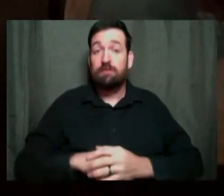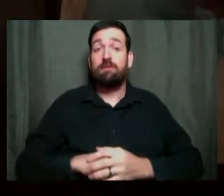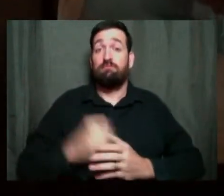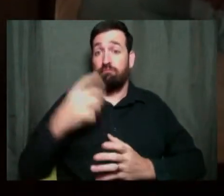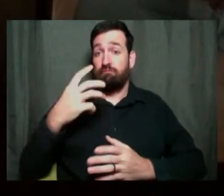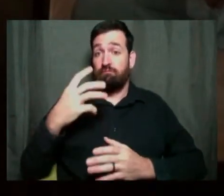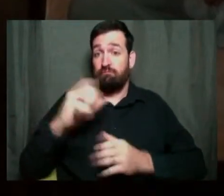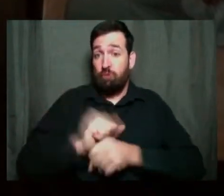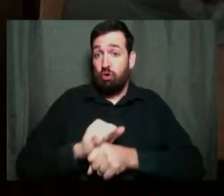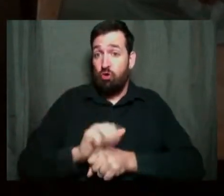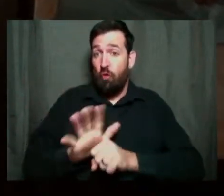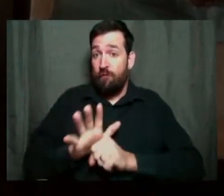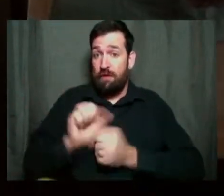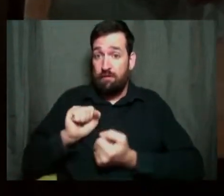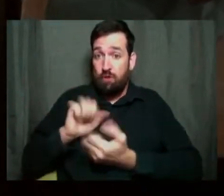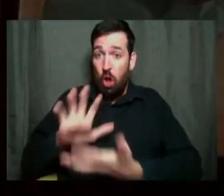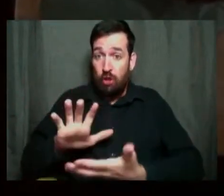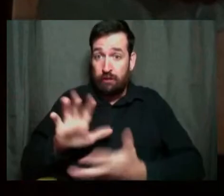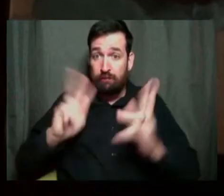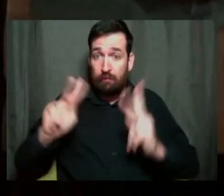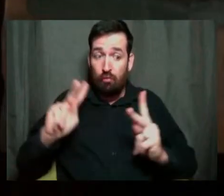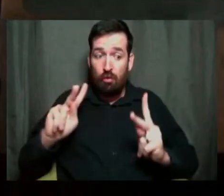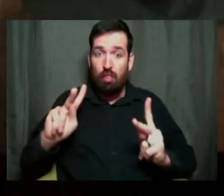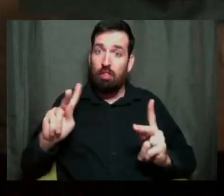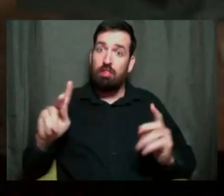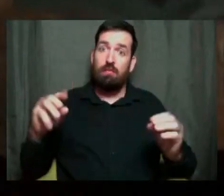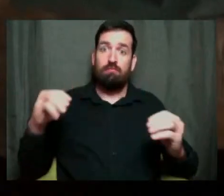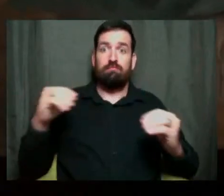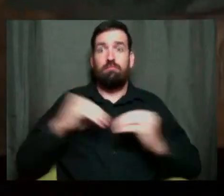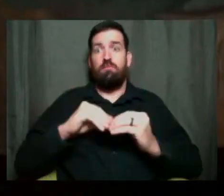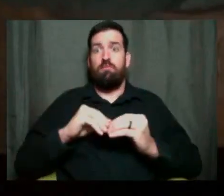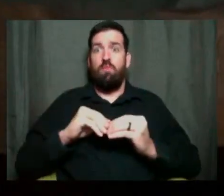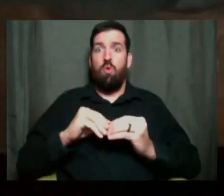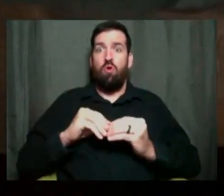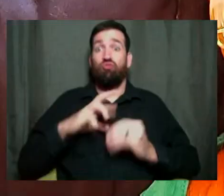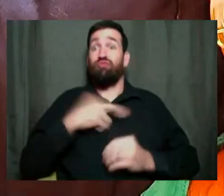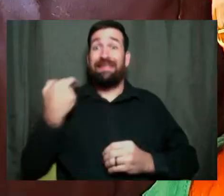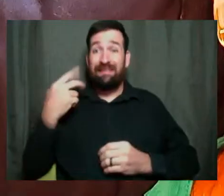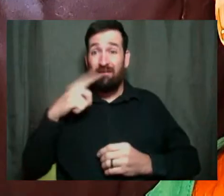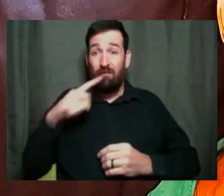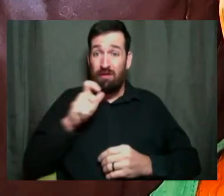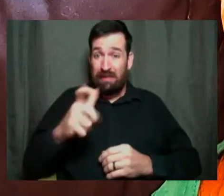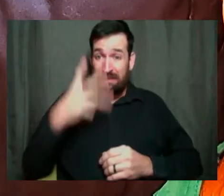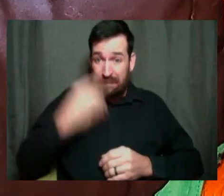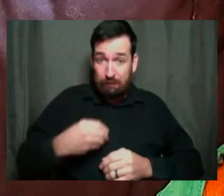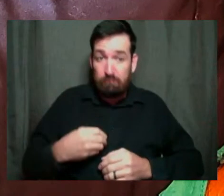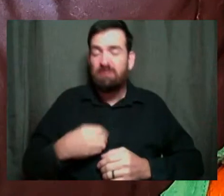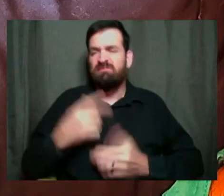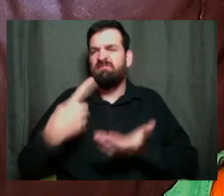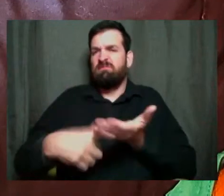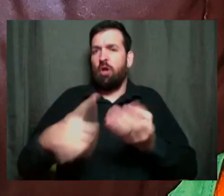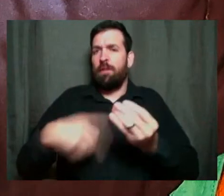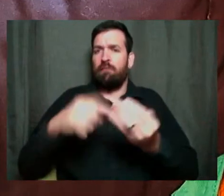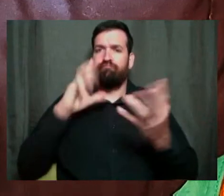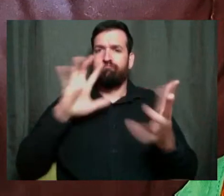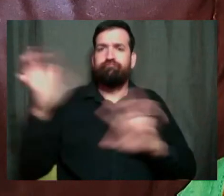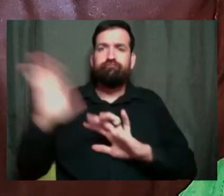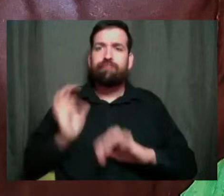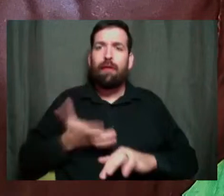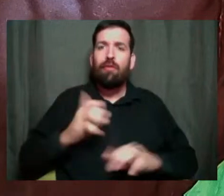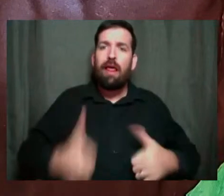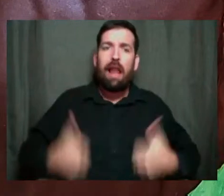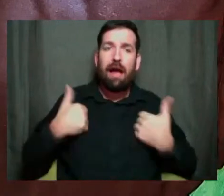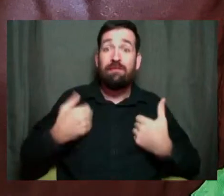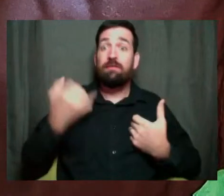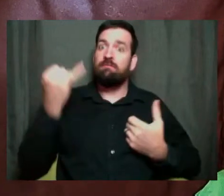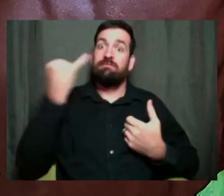cause people to be more susceptible? So we're going to talk all about that and how it's disrupted our lives. And imagine if you relied on